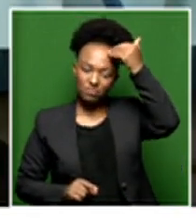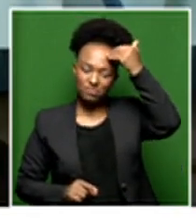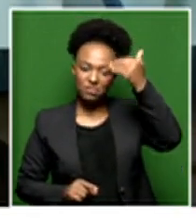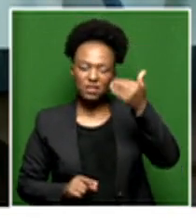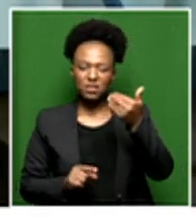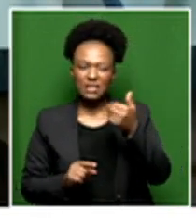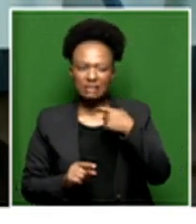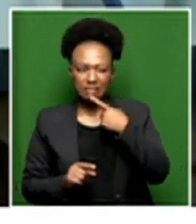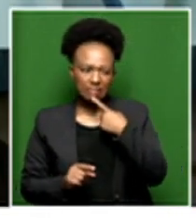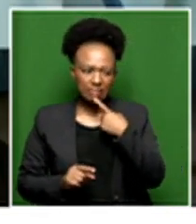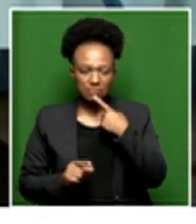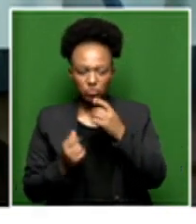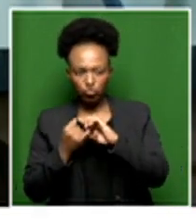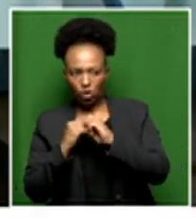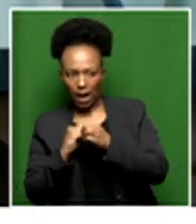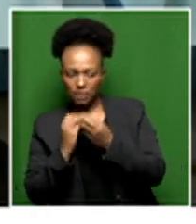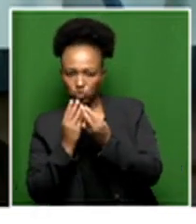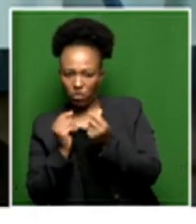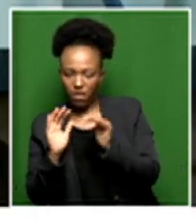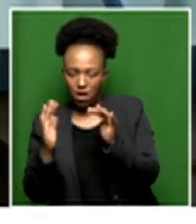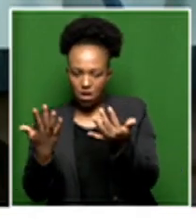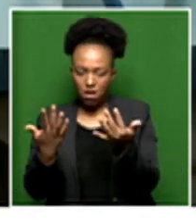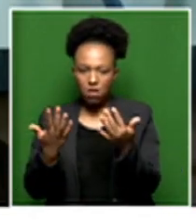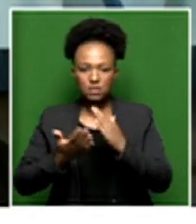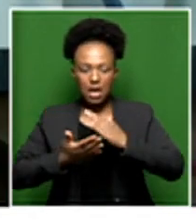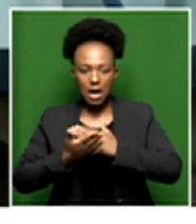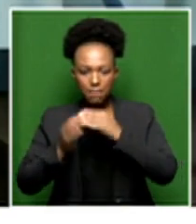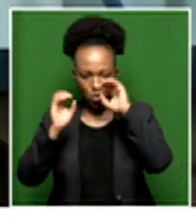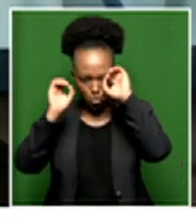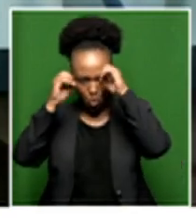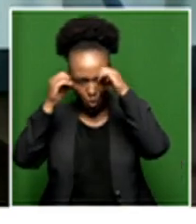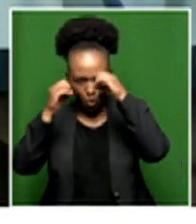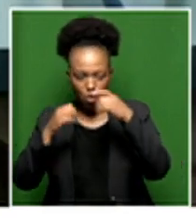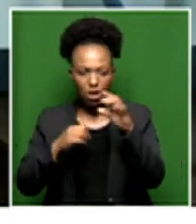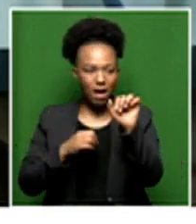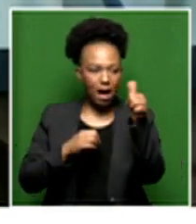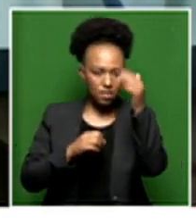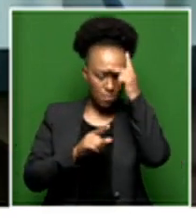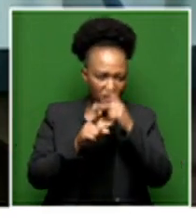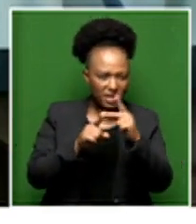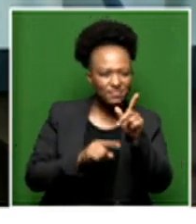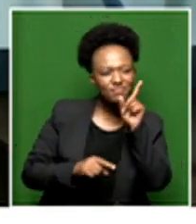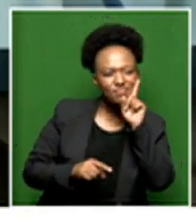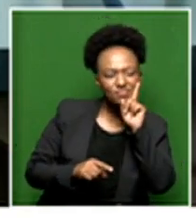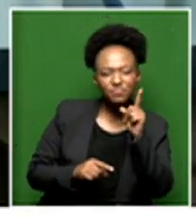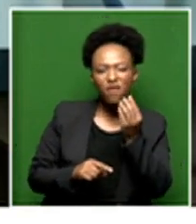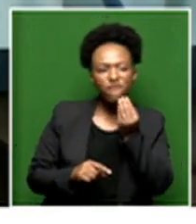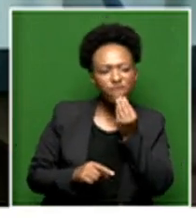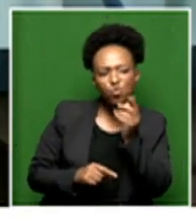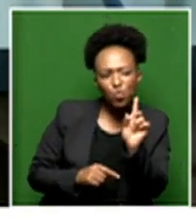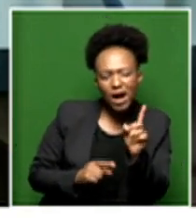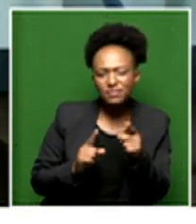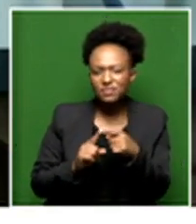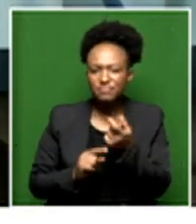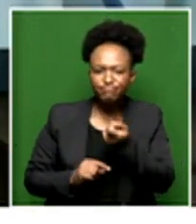find solutions. And they turn to Google, or they turn to multiple professionals. They look at special diets,